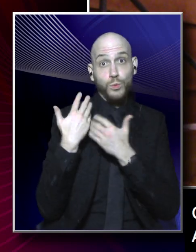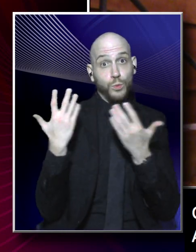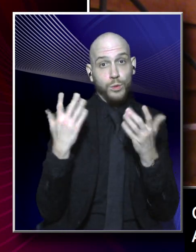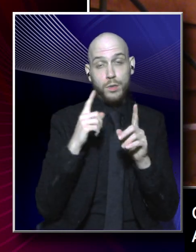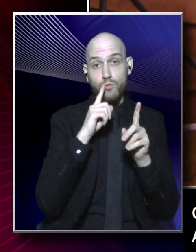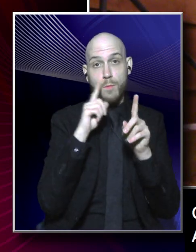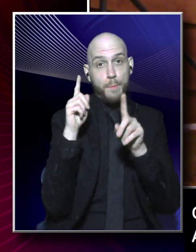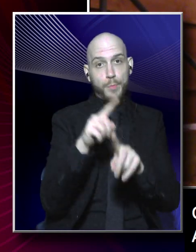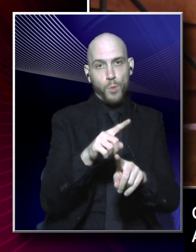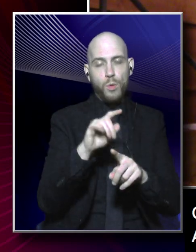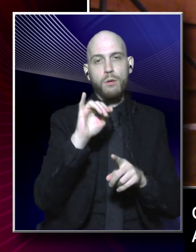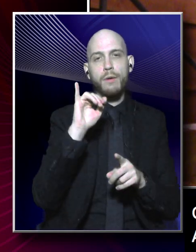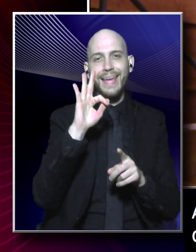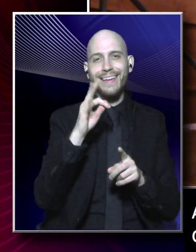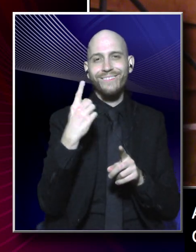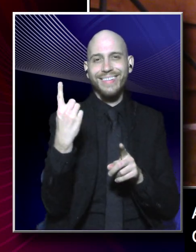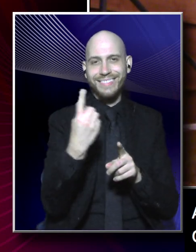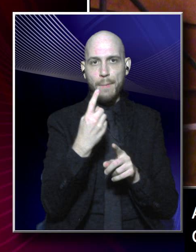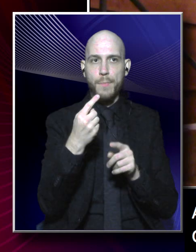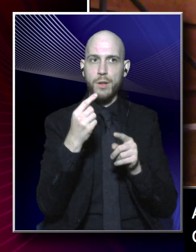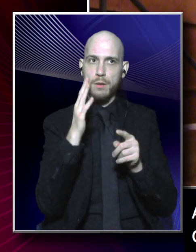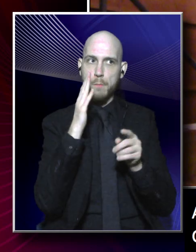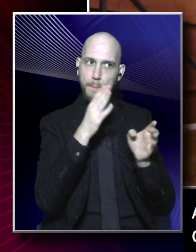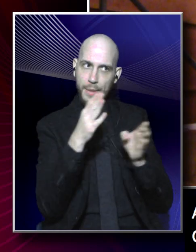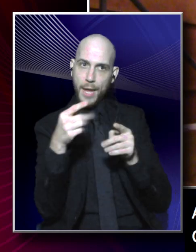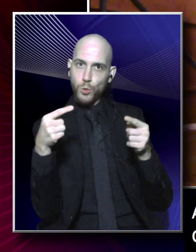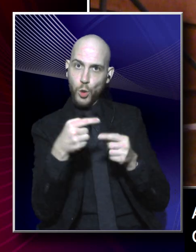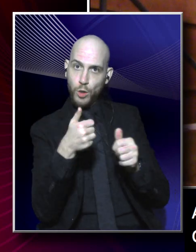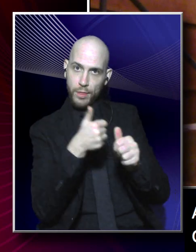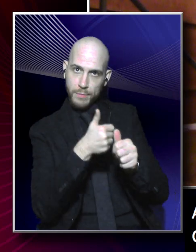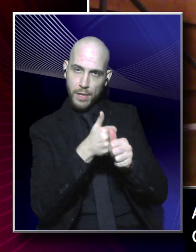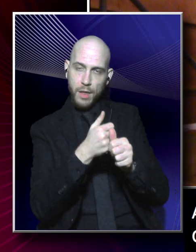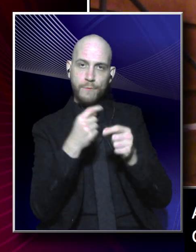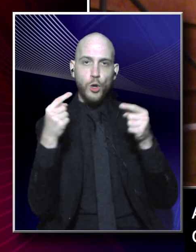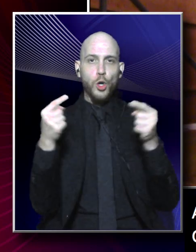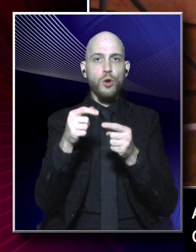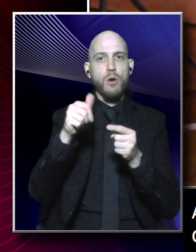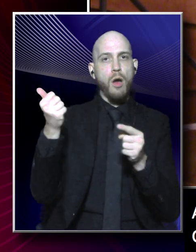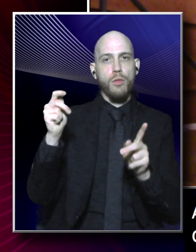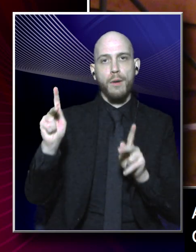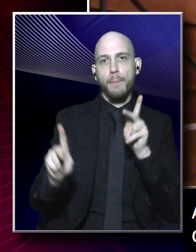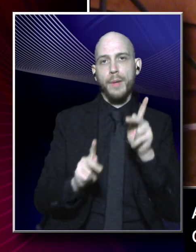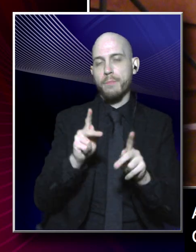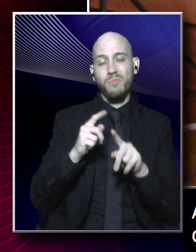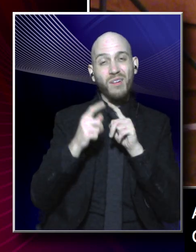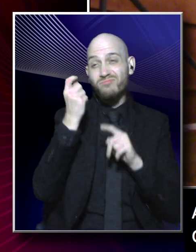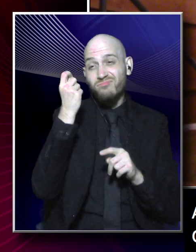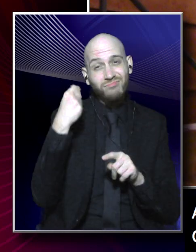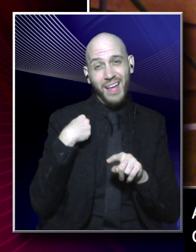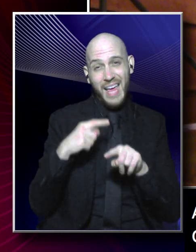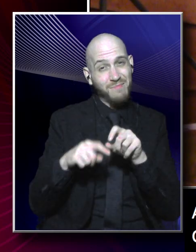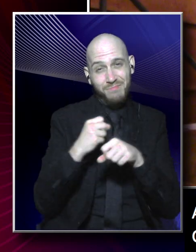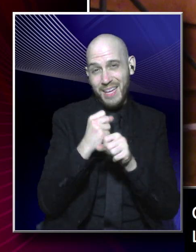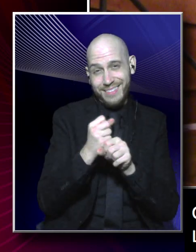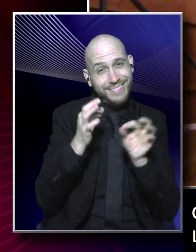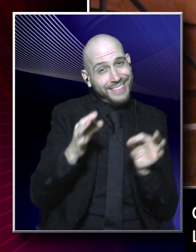different tact. But essentially, I am not making that decision for anyone. I'm helping them understand what their options are and